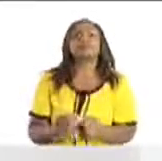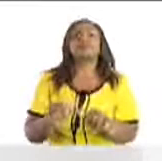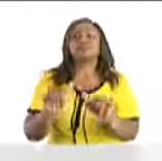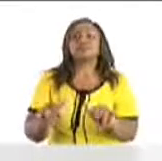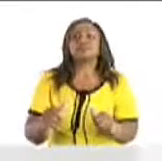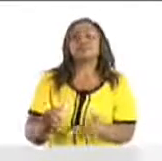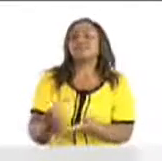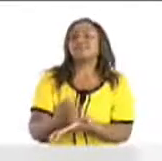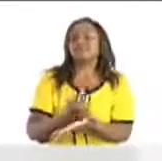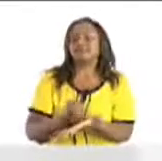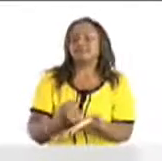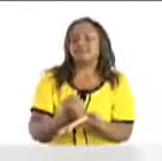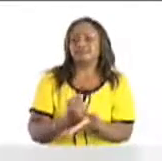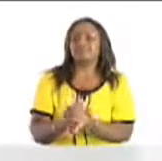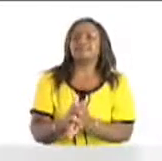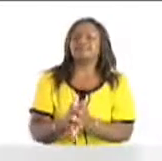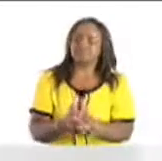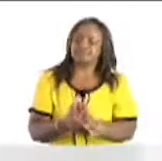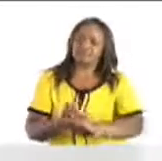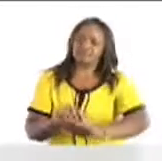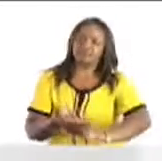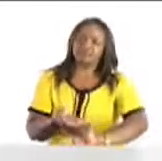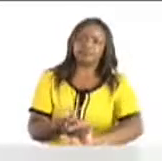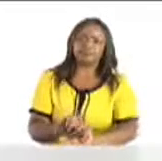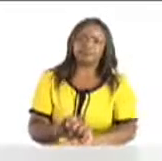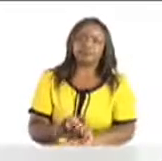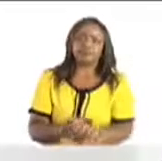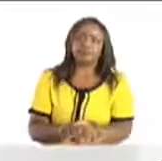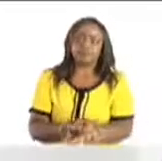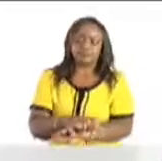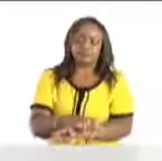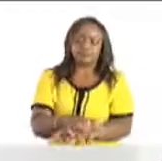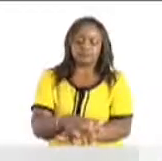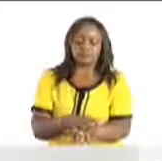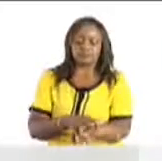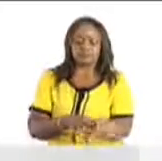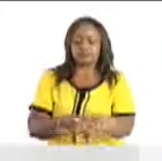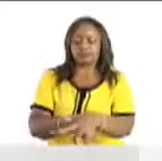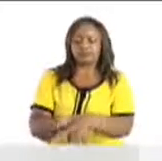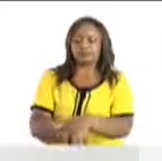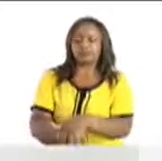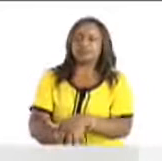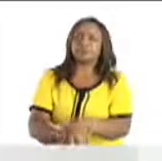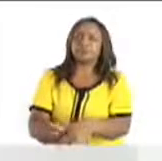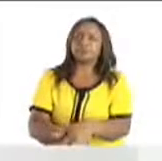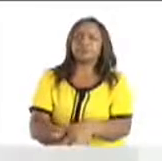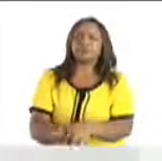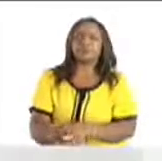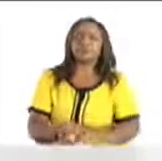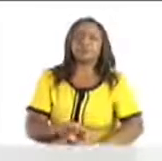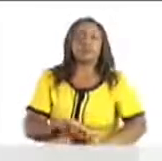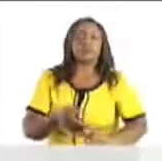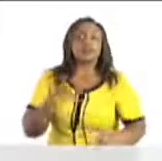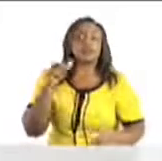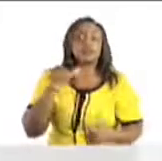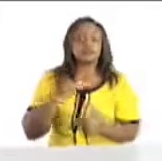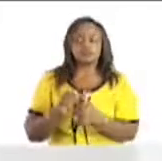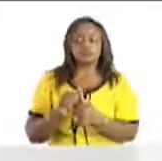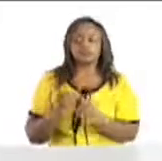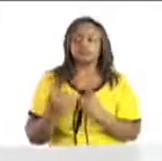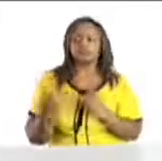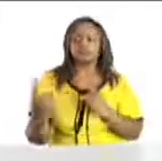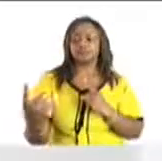You rub your hands again between the fingers, and then we practice the social